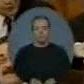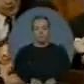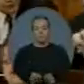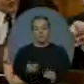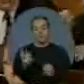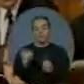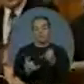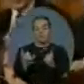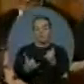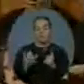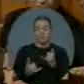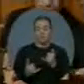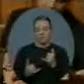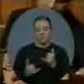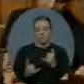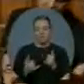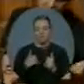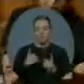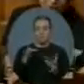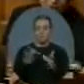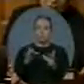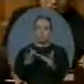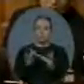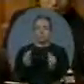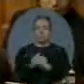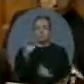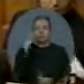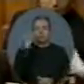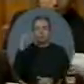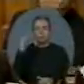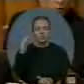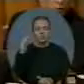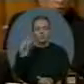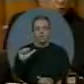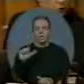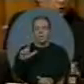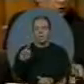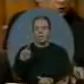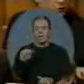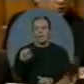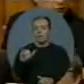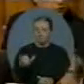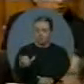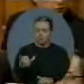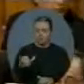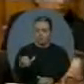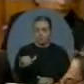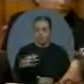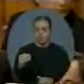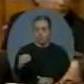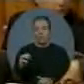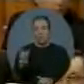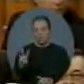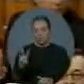from Kashechewan, Fort Albany, and Attawapiskat. All of them, Mr. Speaker, and their communities are doing yeoman service to protect the people in